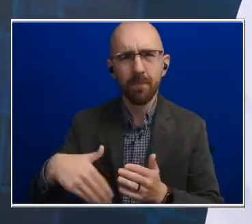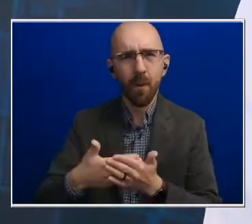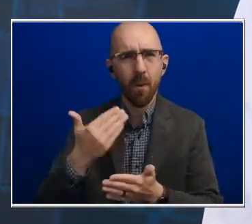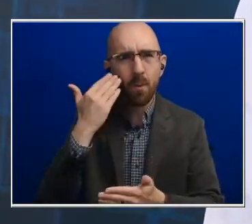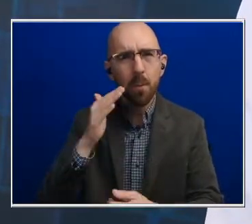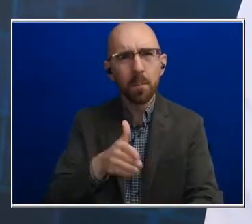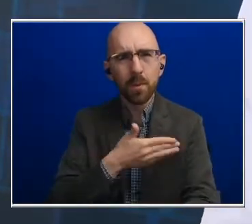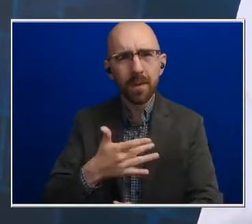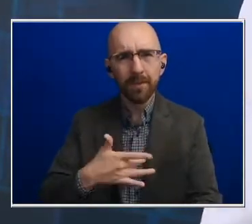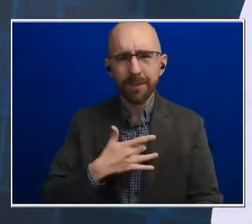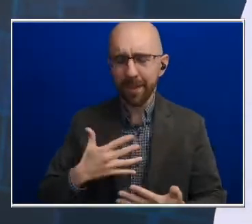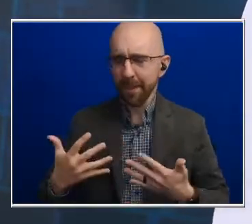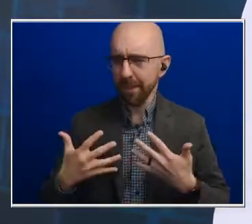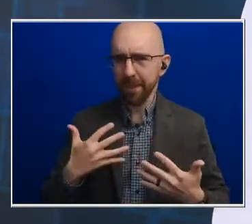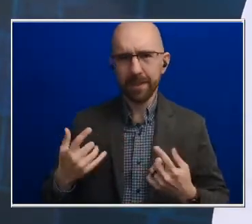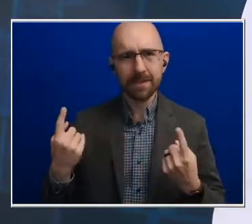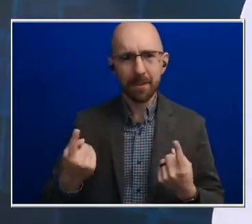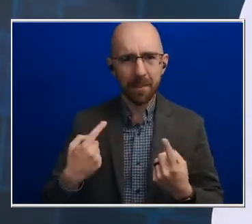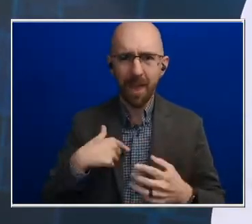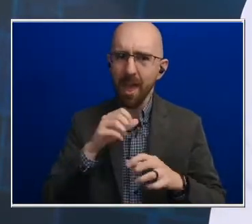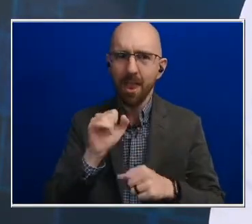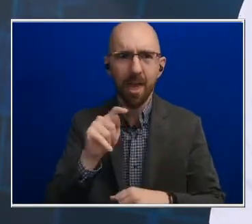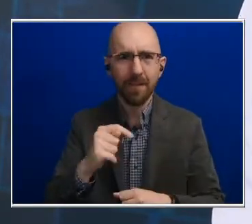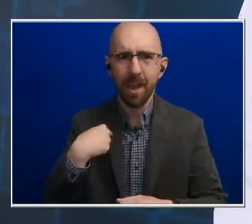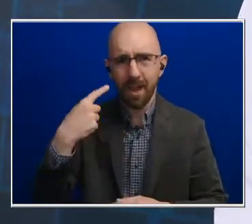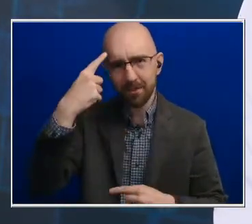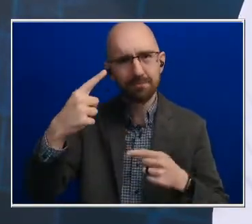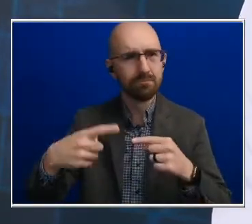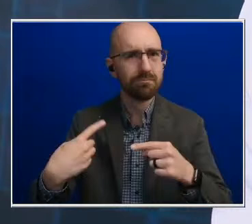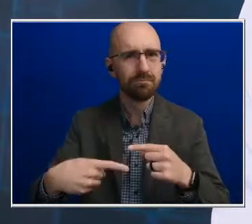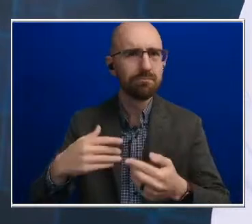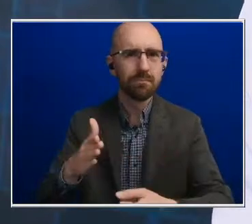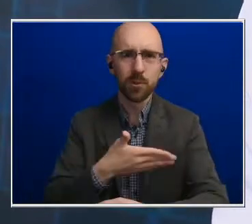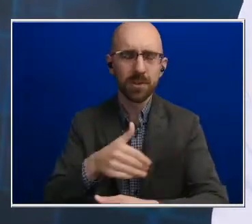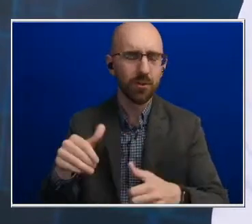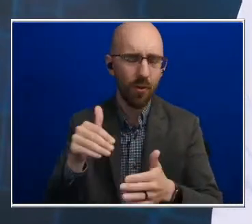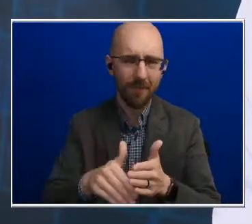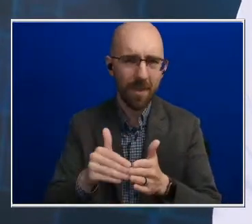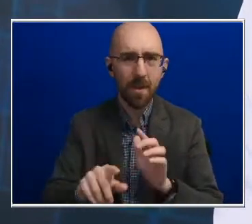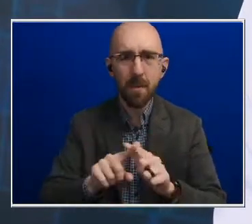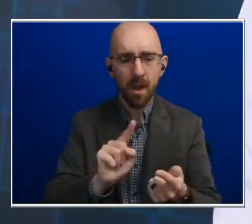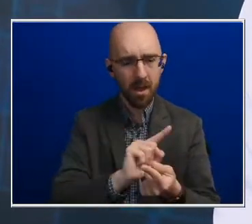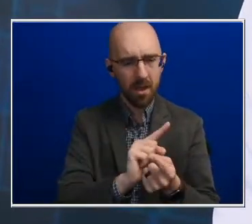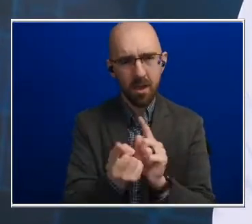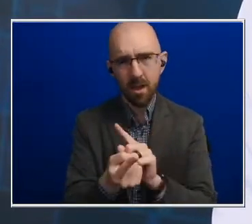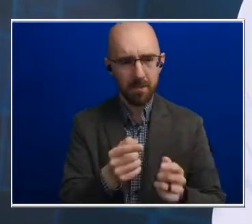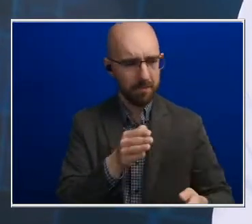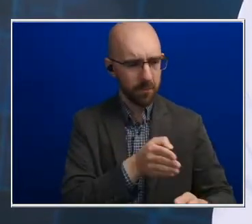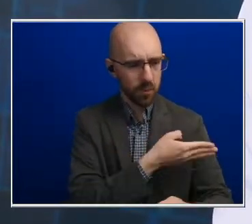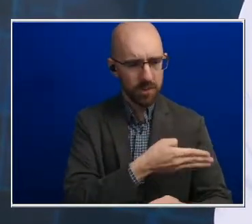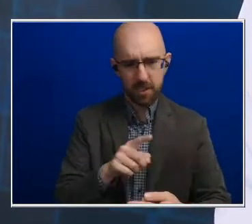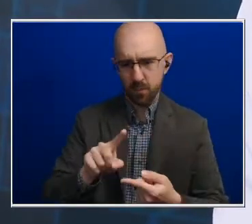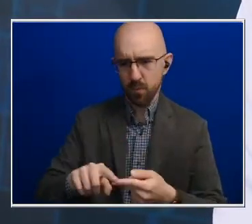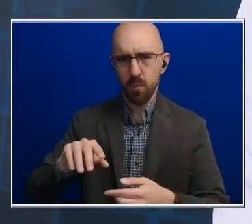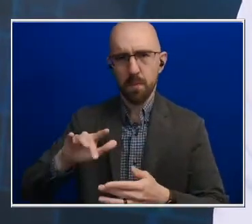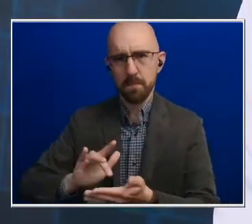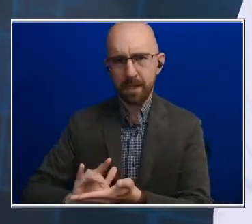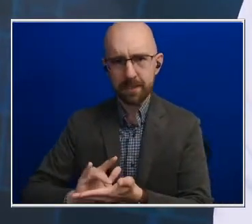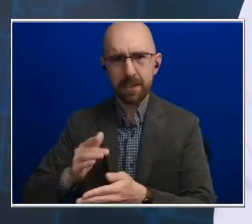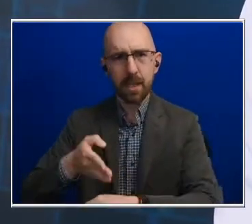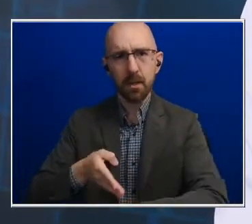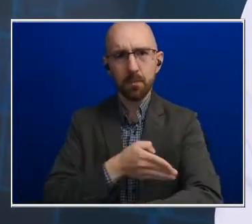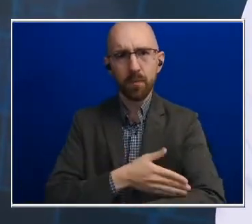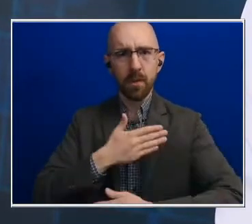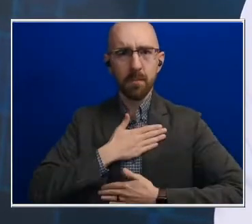I love music. I mean, it's in my head constantly. But translating music into medicine, actually proving its physiological and psychological